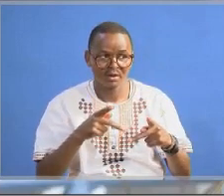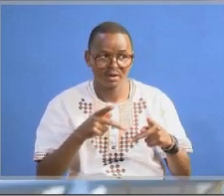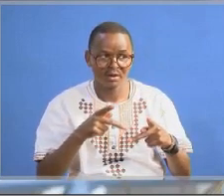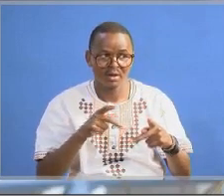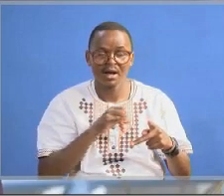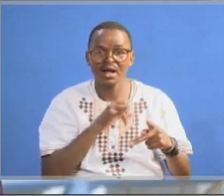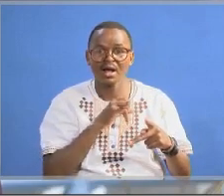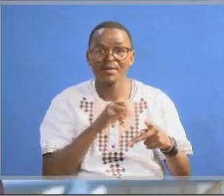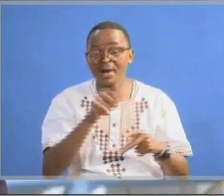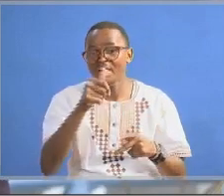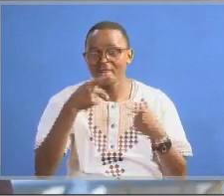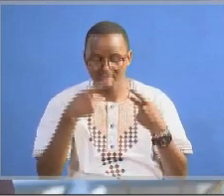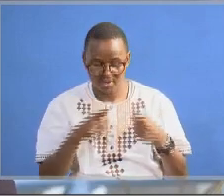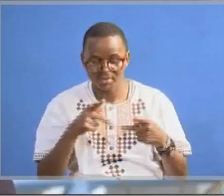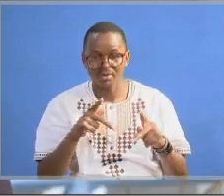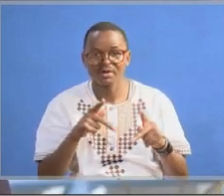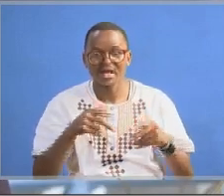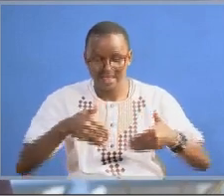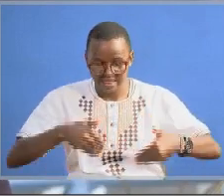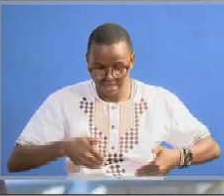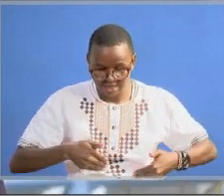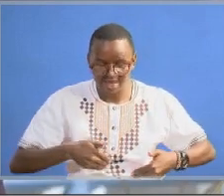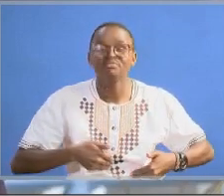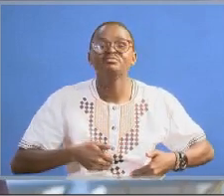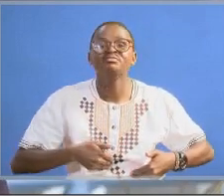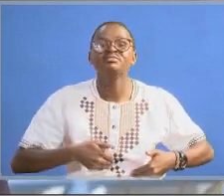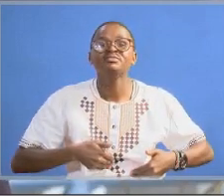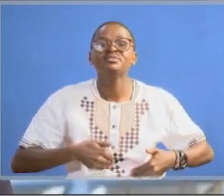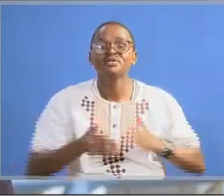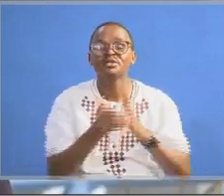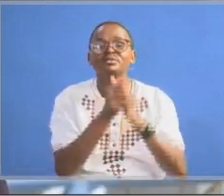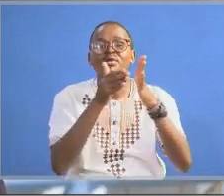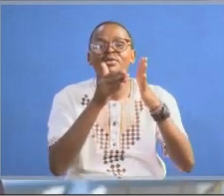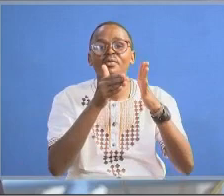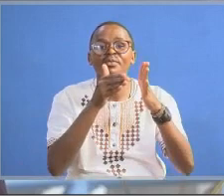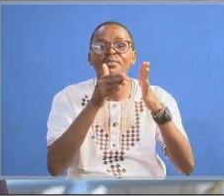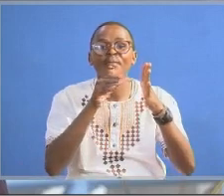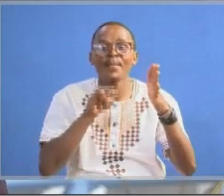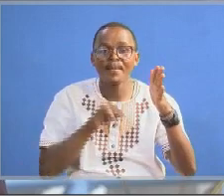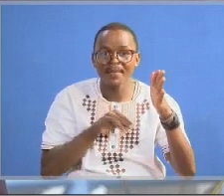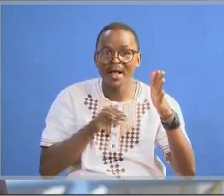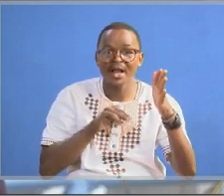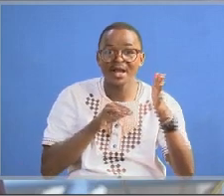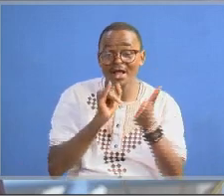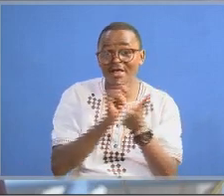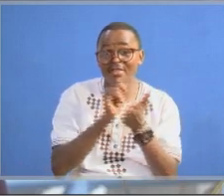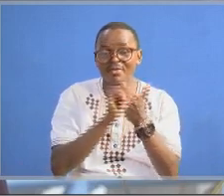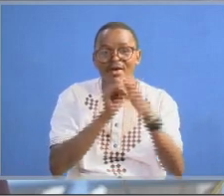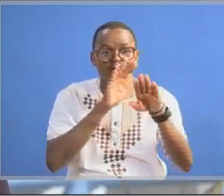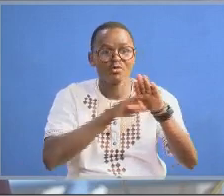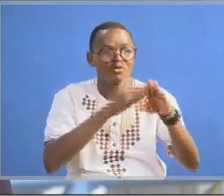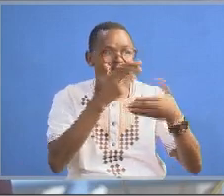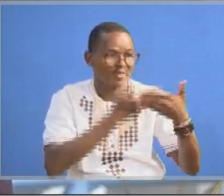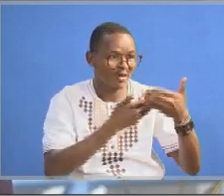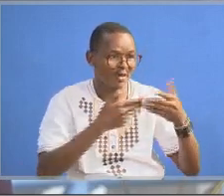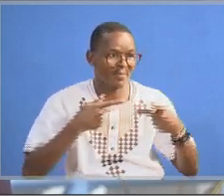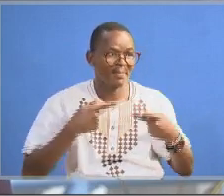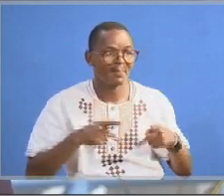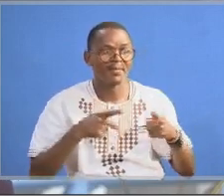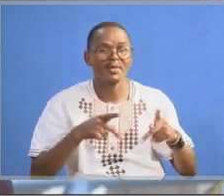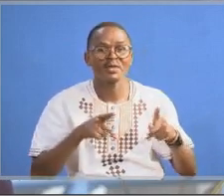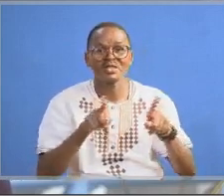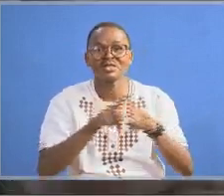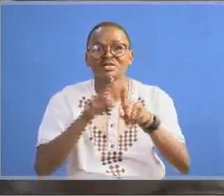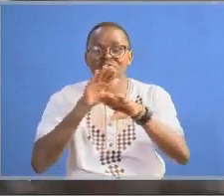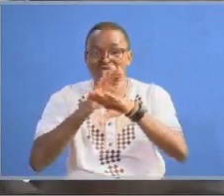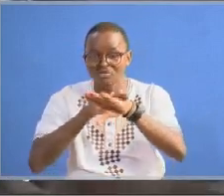I'll be partnering with other people, young scholars who have achieved, so that at least you can mentor the boy child, so that at least they can be good entrepreneurs, they can be